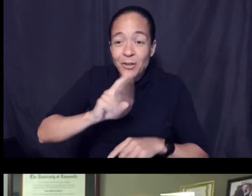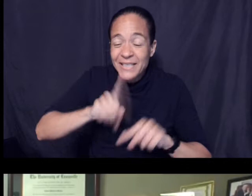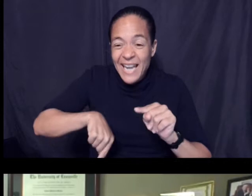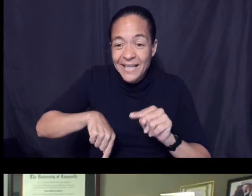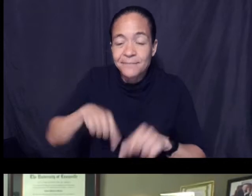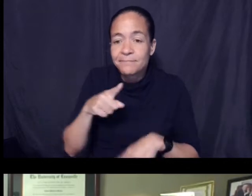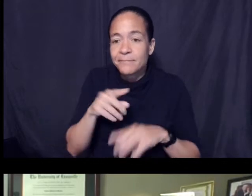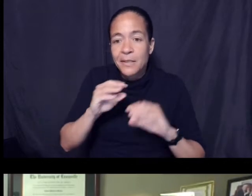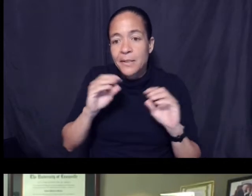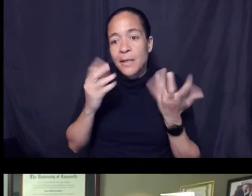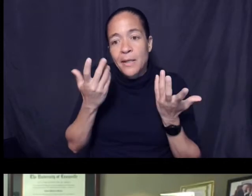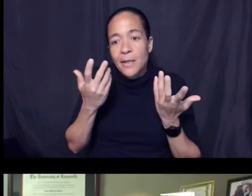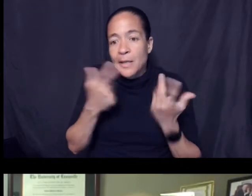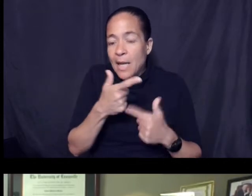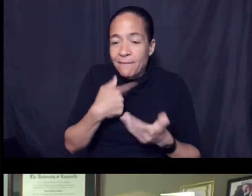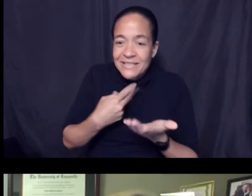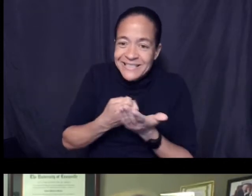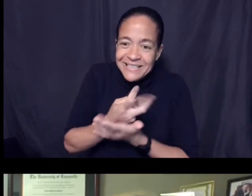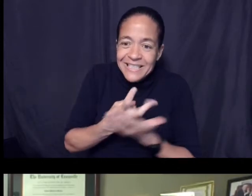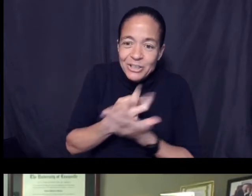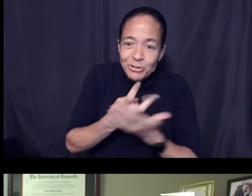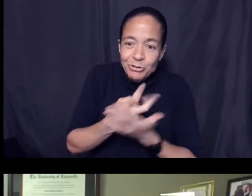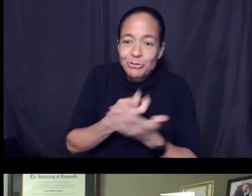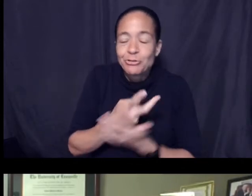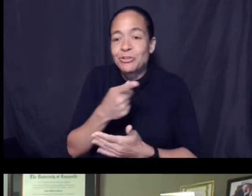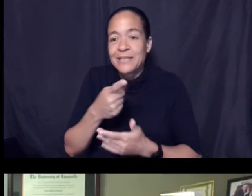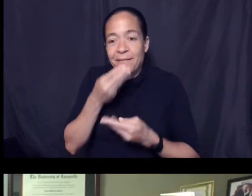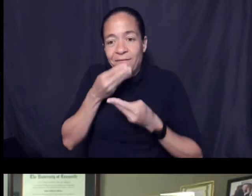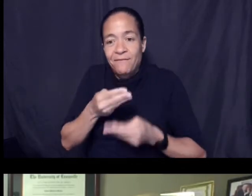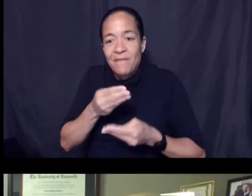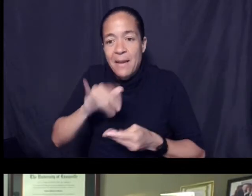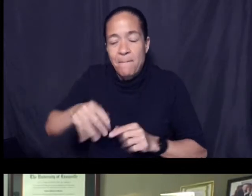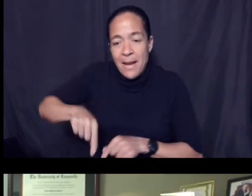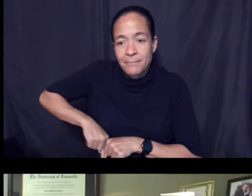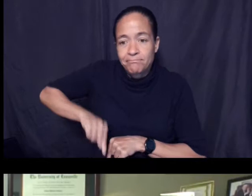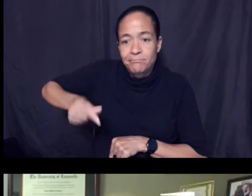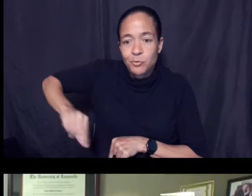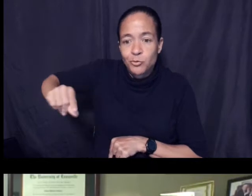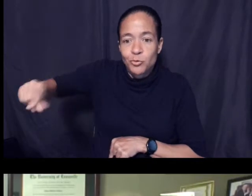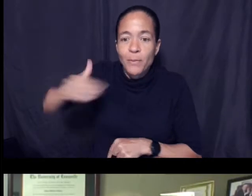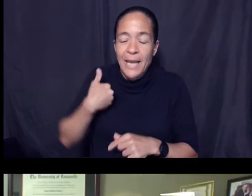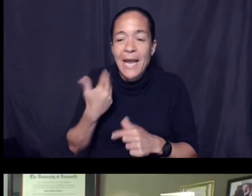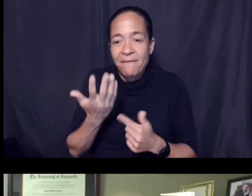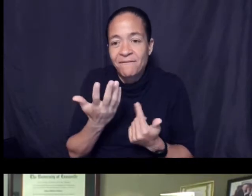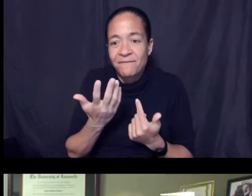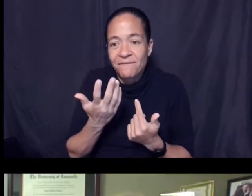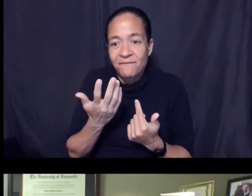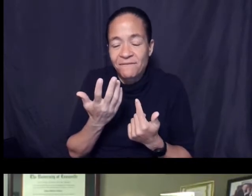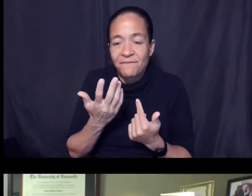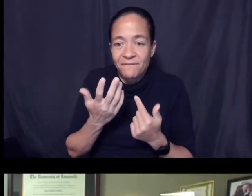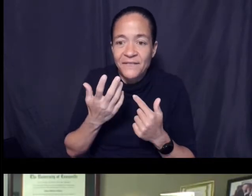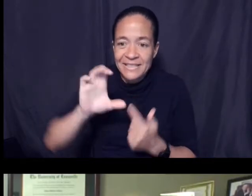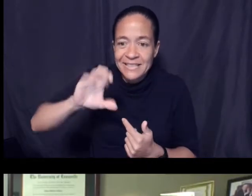seizures, is fed through a G-tube, and has severe cerebral palsy. And she goes on to talk about how he receives